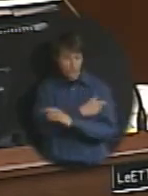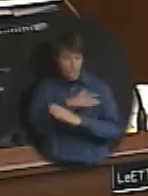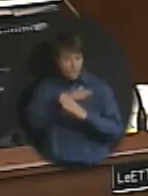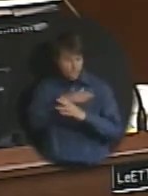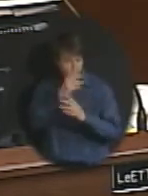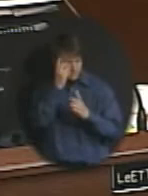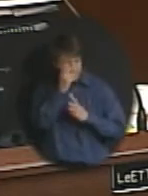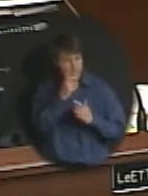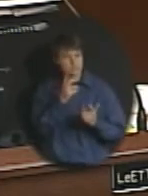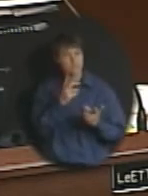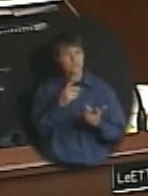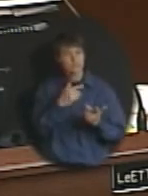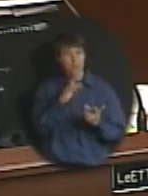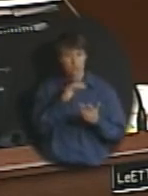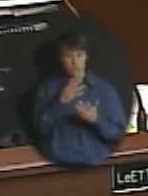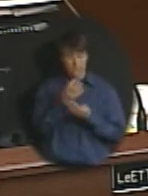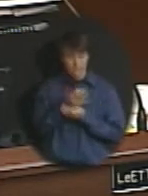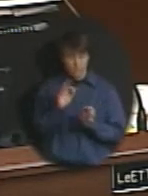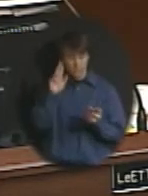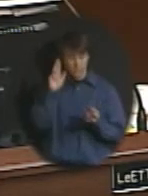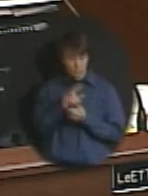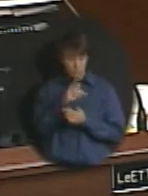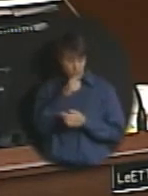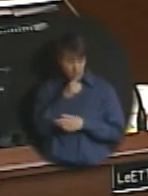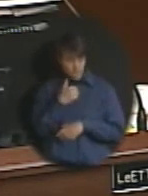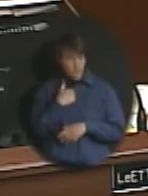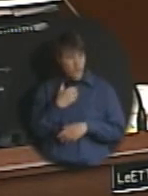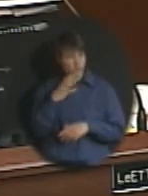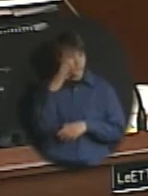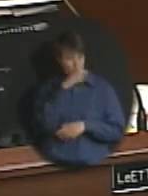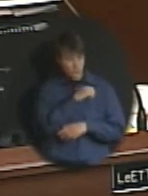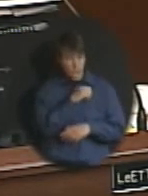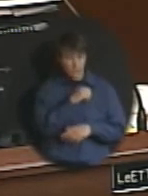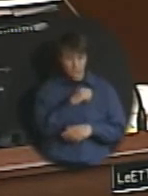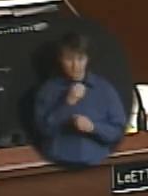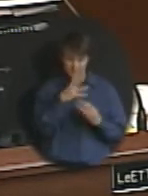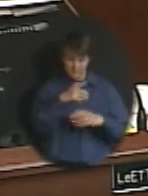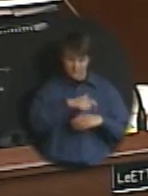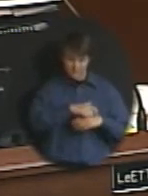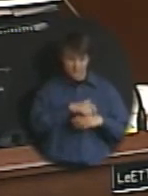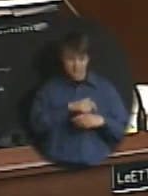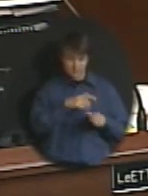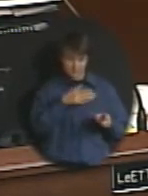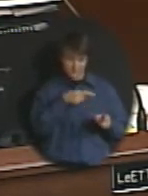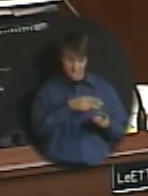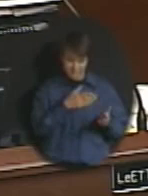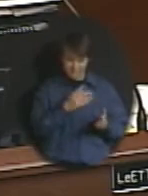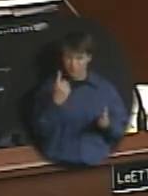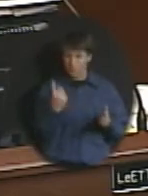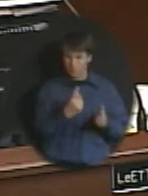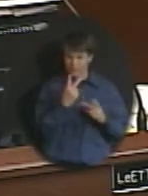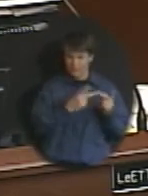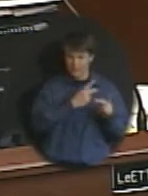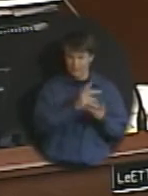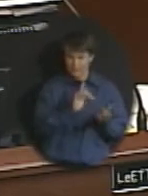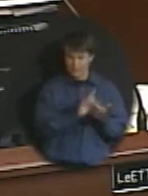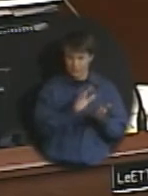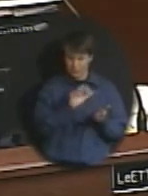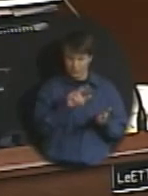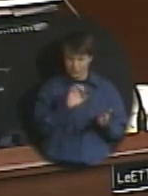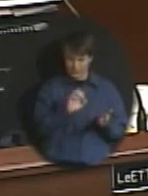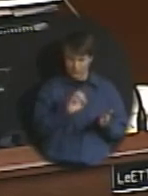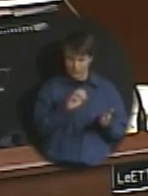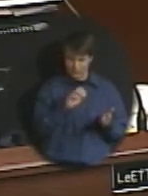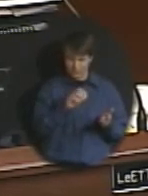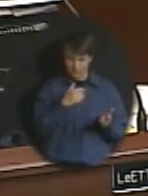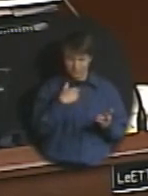children on free and reduced lunch. I assume that they would, a lot of times this may be their only medical care, easily accessible. I've had a